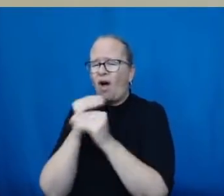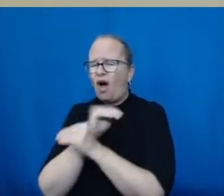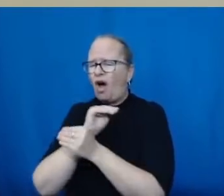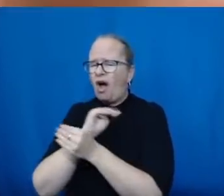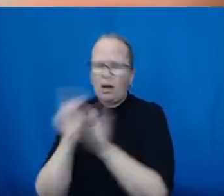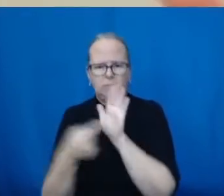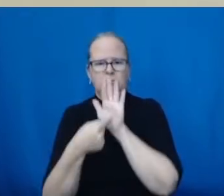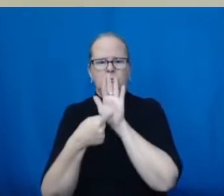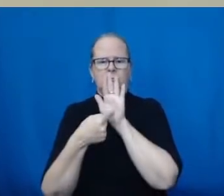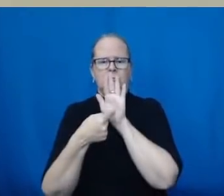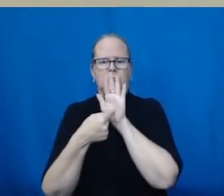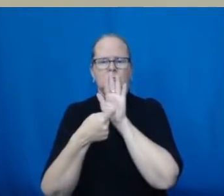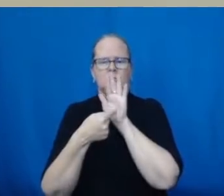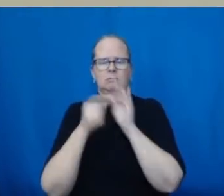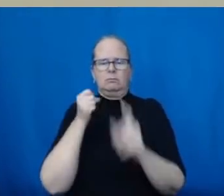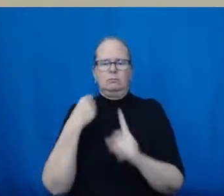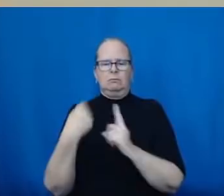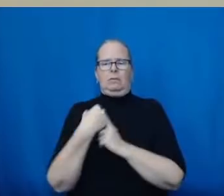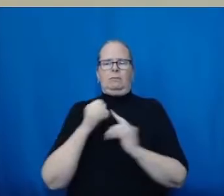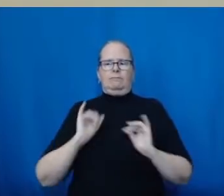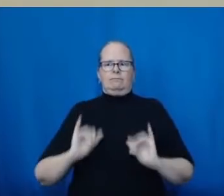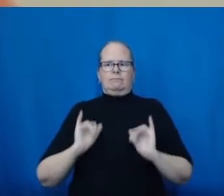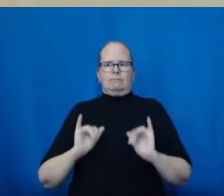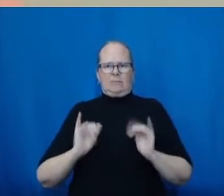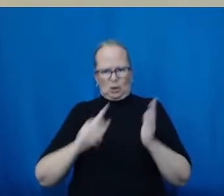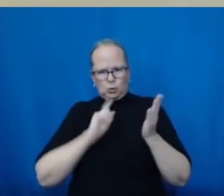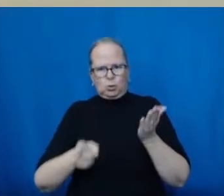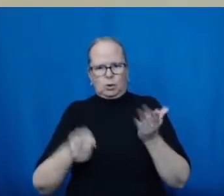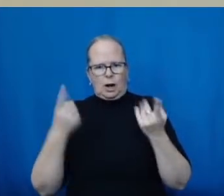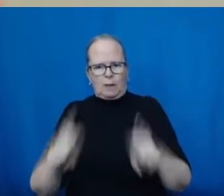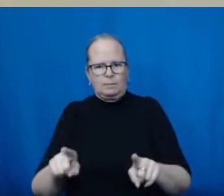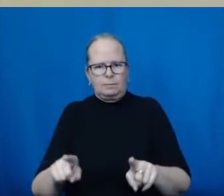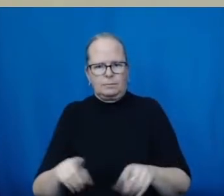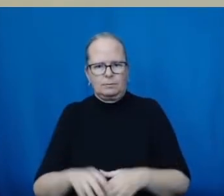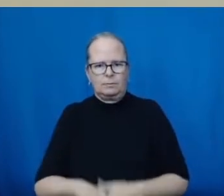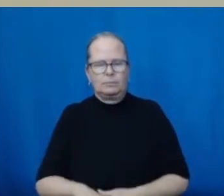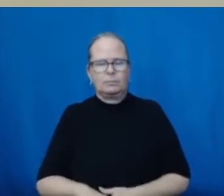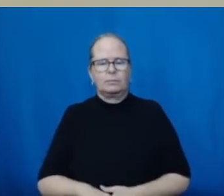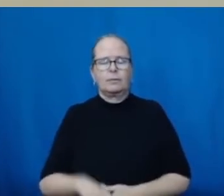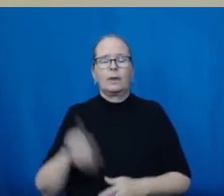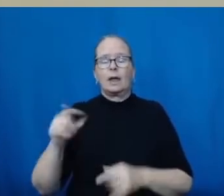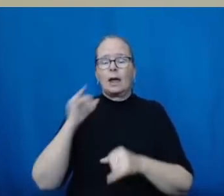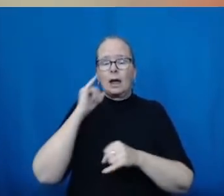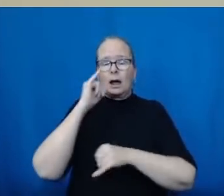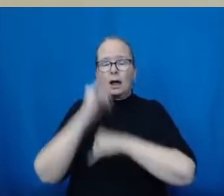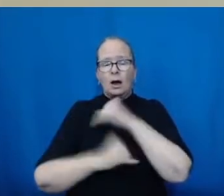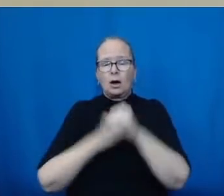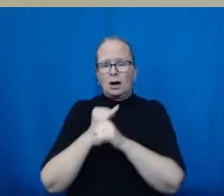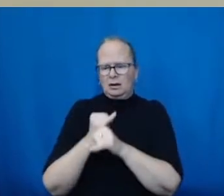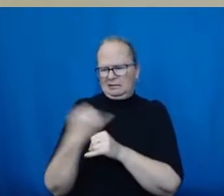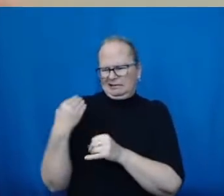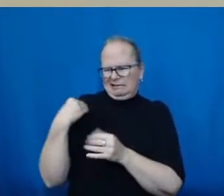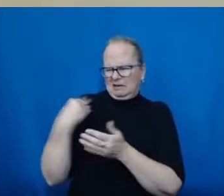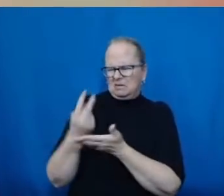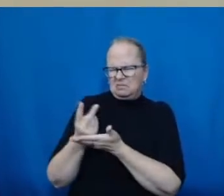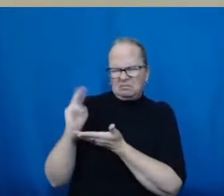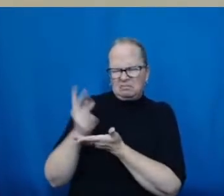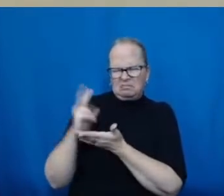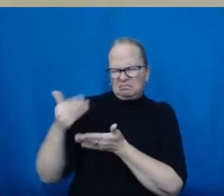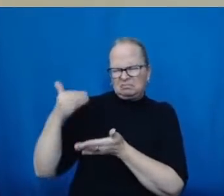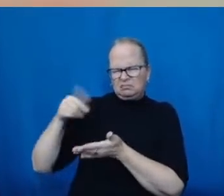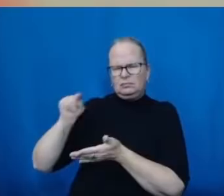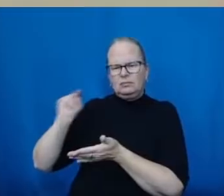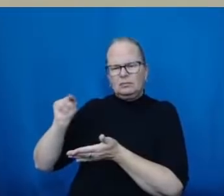weeks ago, an international study that found that countering misinformation does work in jurisdictions around the world. Such